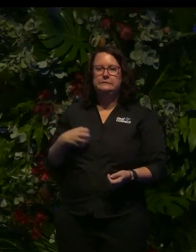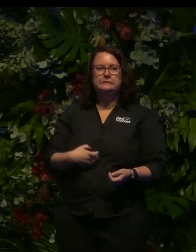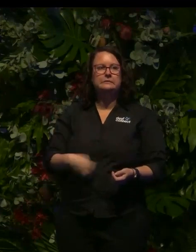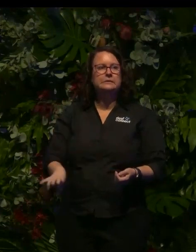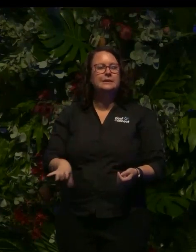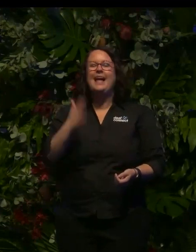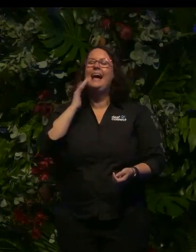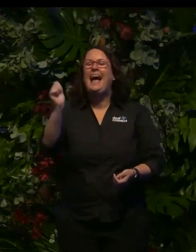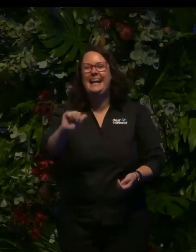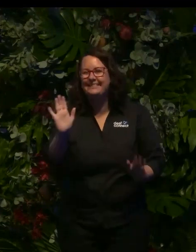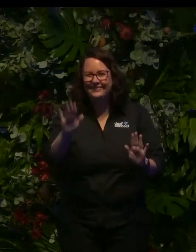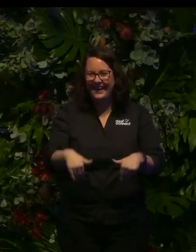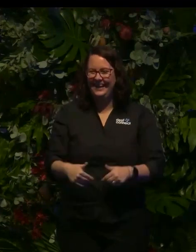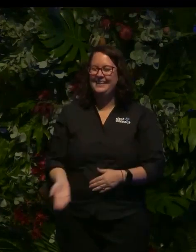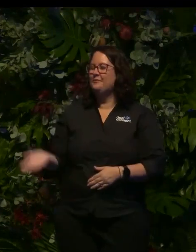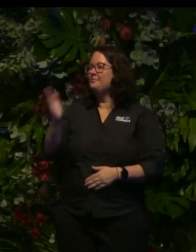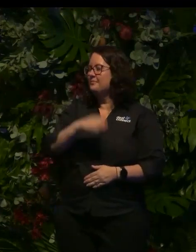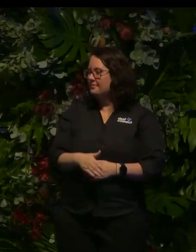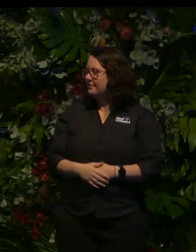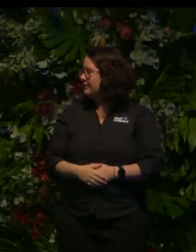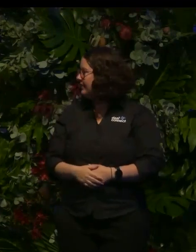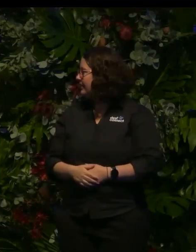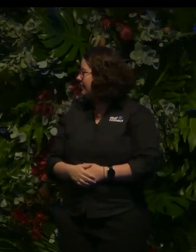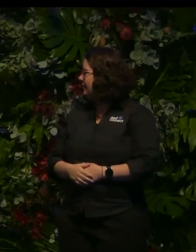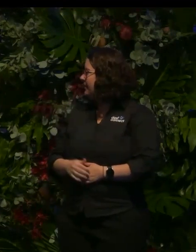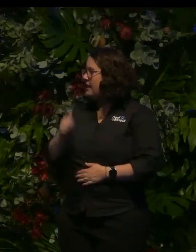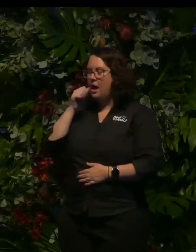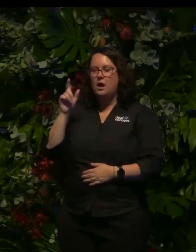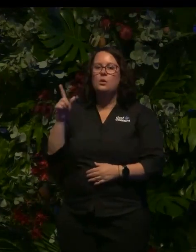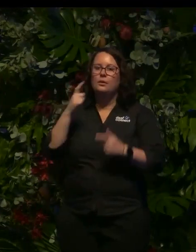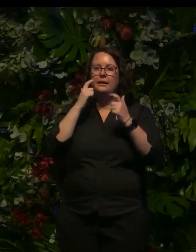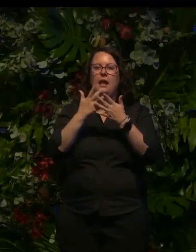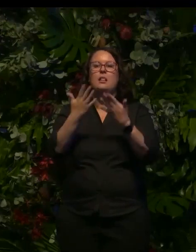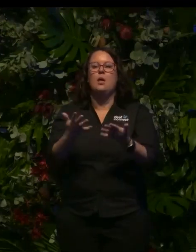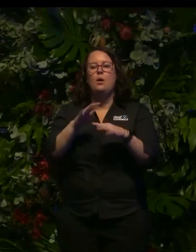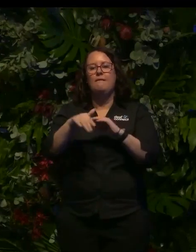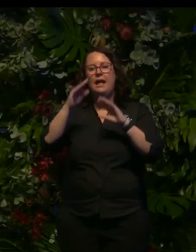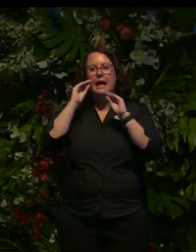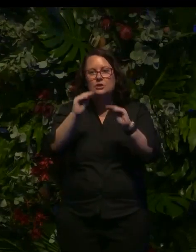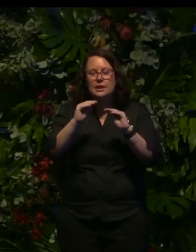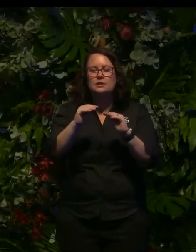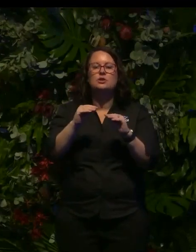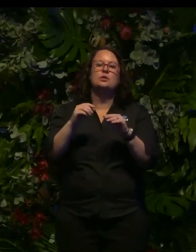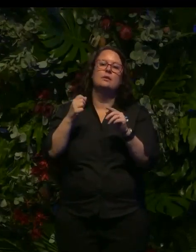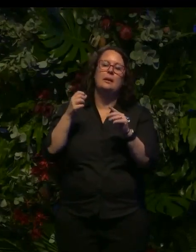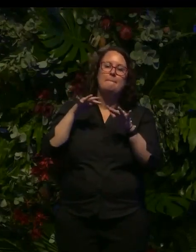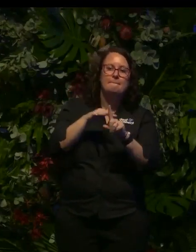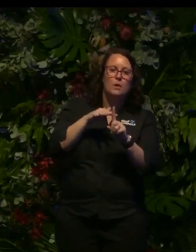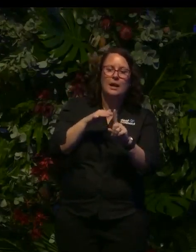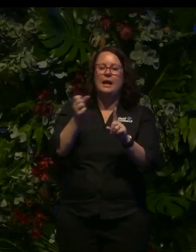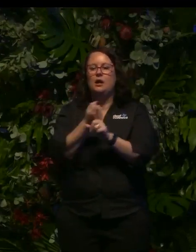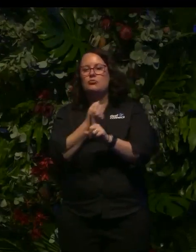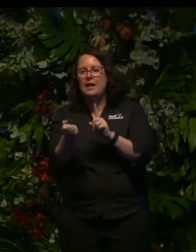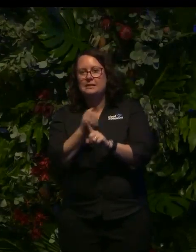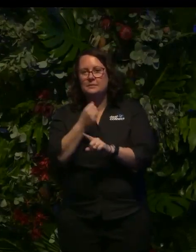Anyway, Joleen, over to you. I know you care deeply about the education system and bullying and harassment that happens